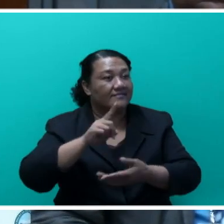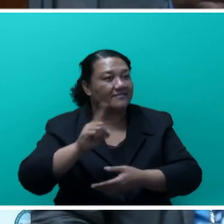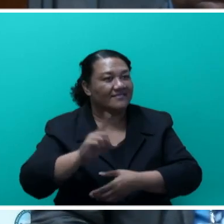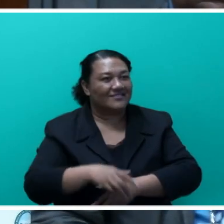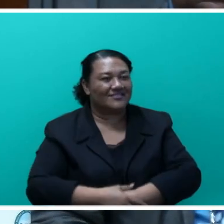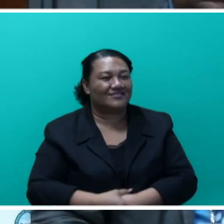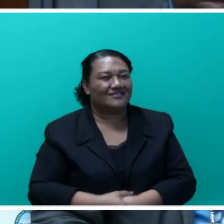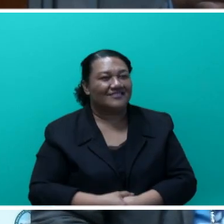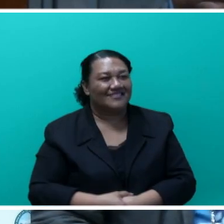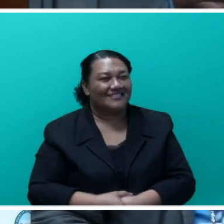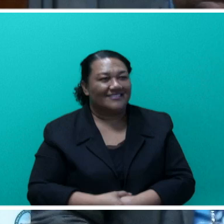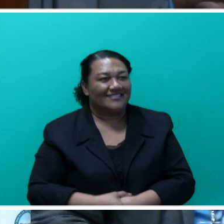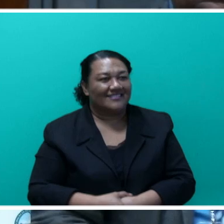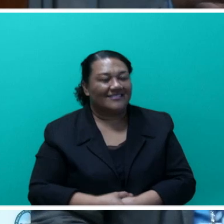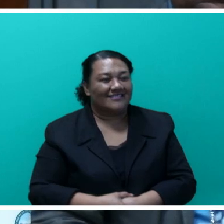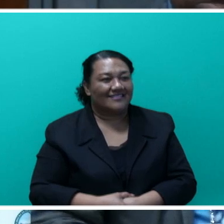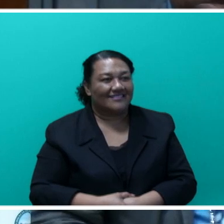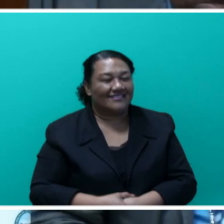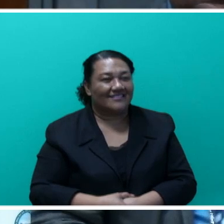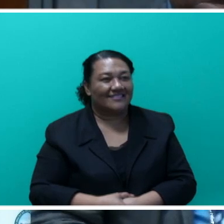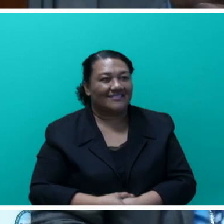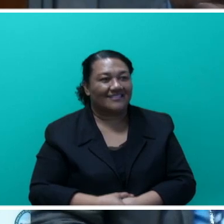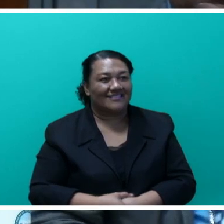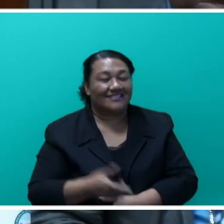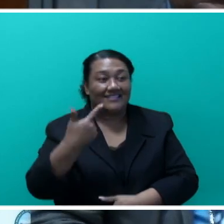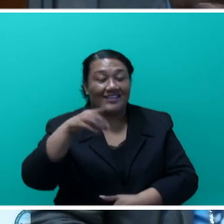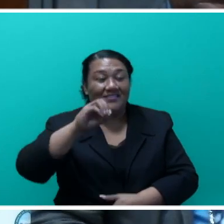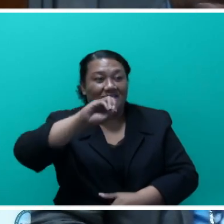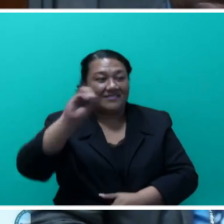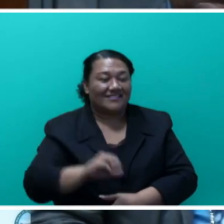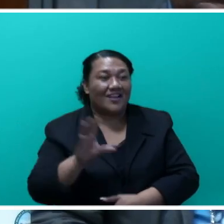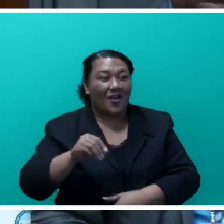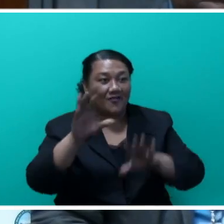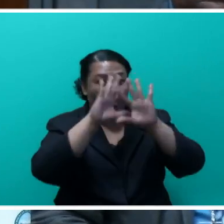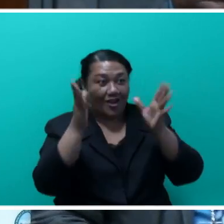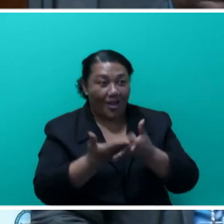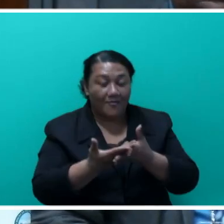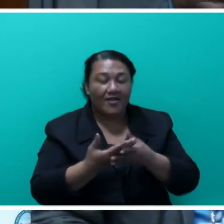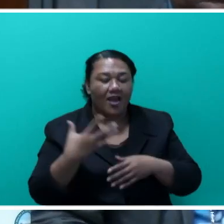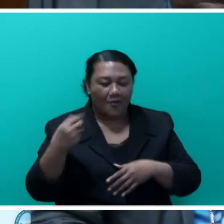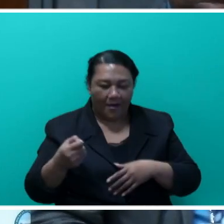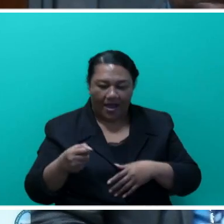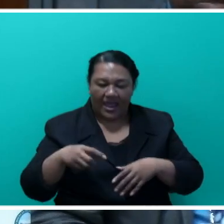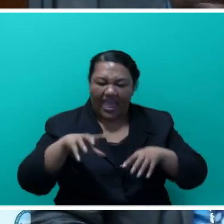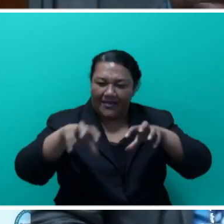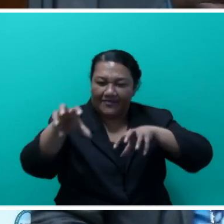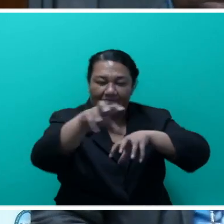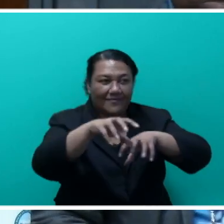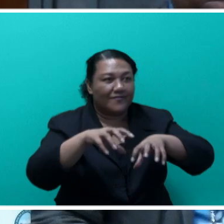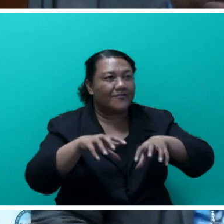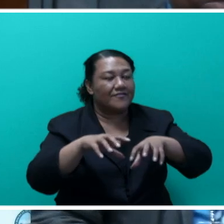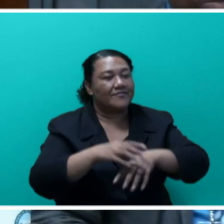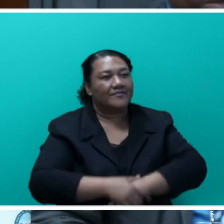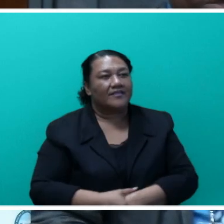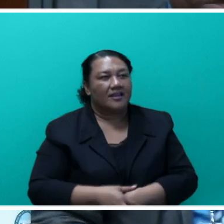By 2050, it is projected that 70% of the global population will reside in urban areas, while locally, an